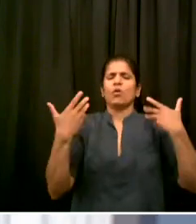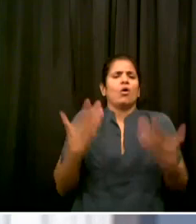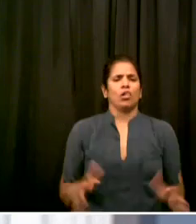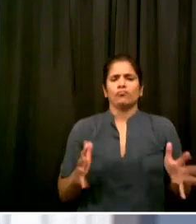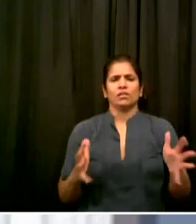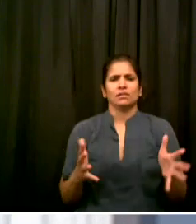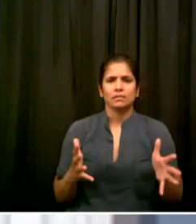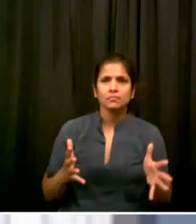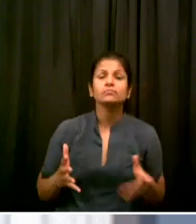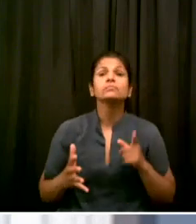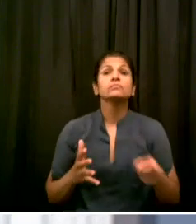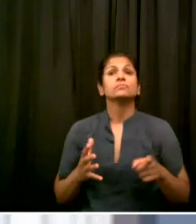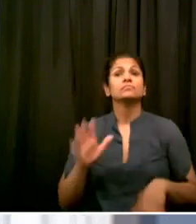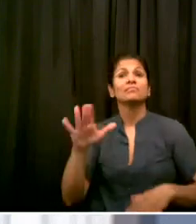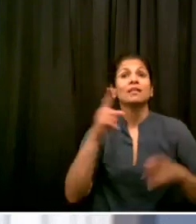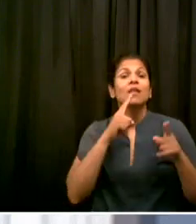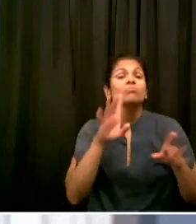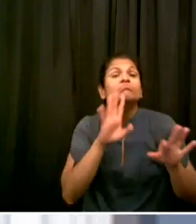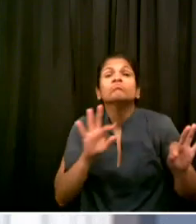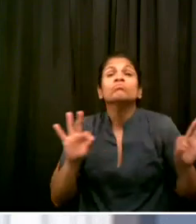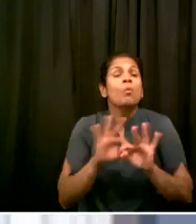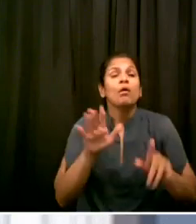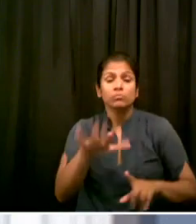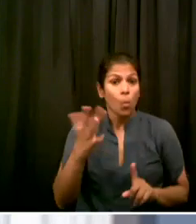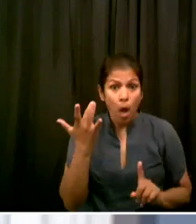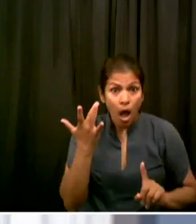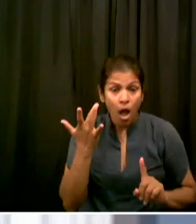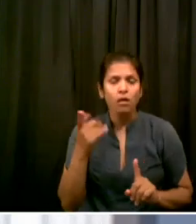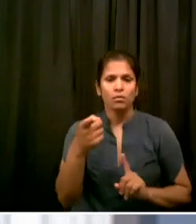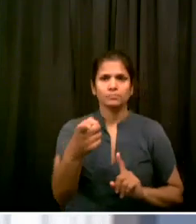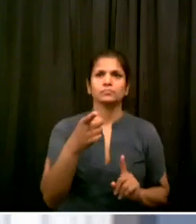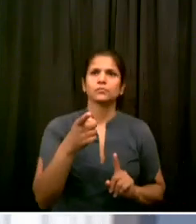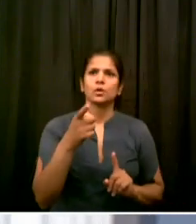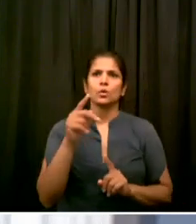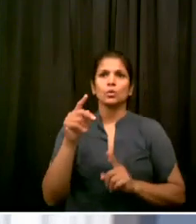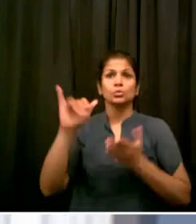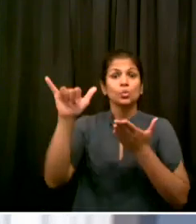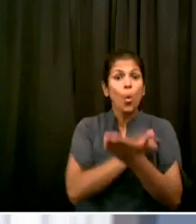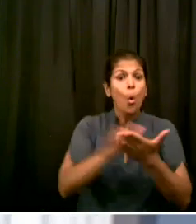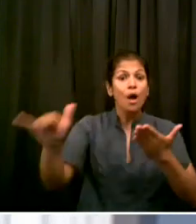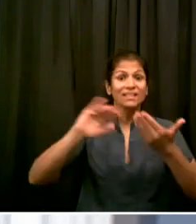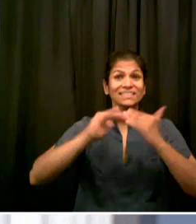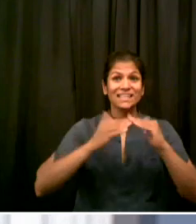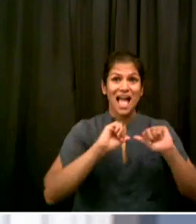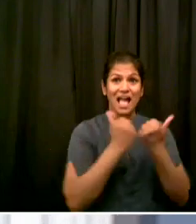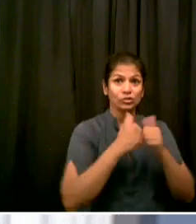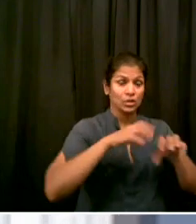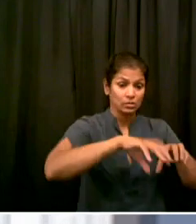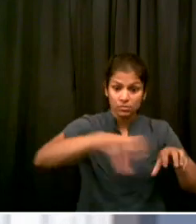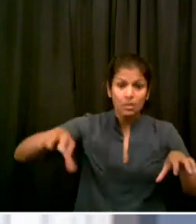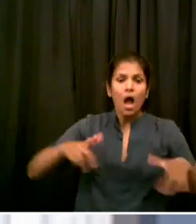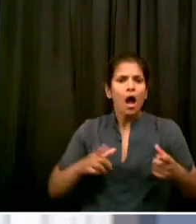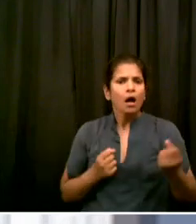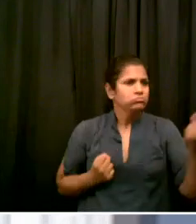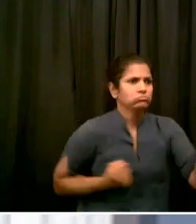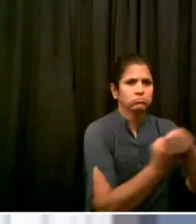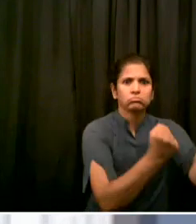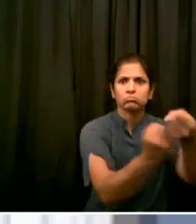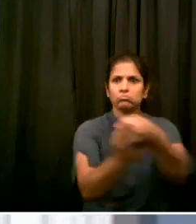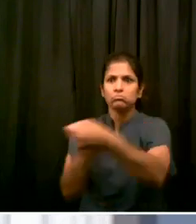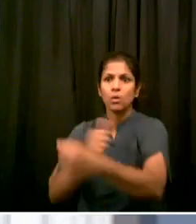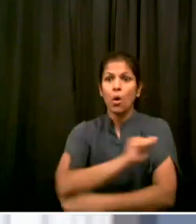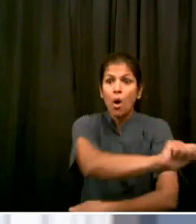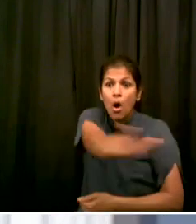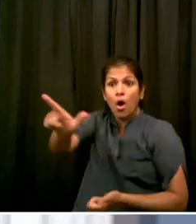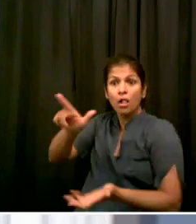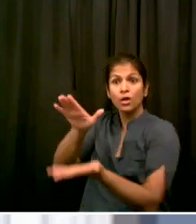is that we, our sister agencies in the Department of Education, are taking on the bureaucracy to streamline the